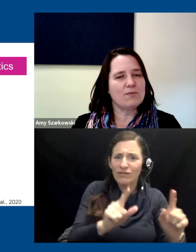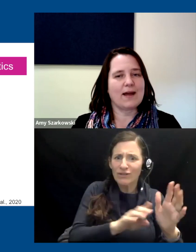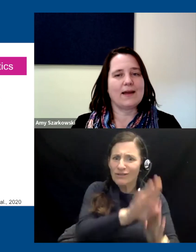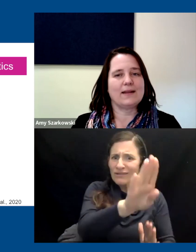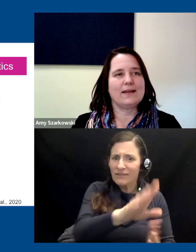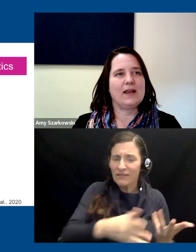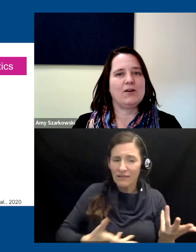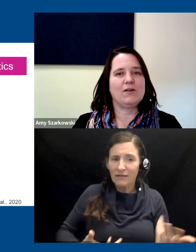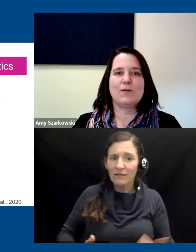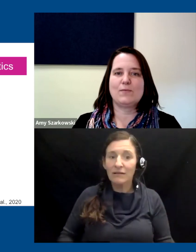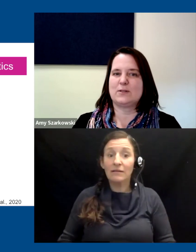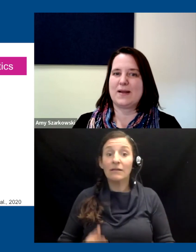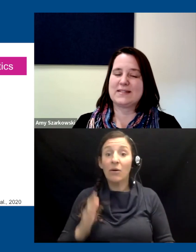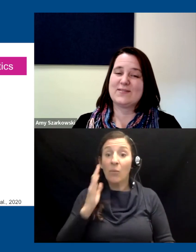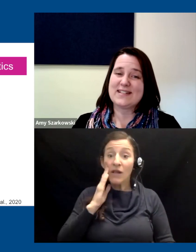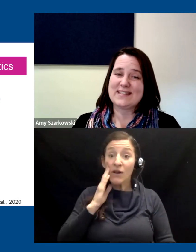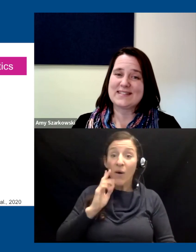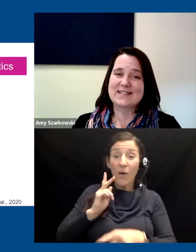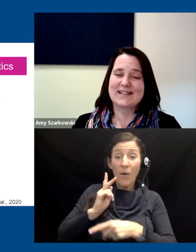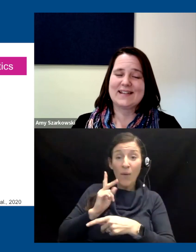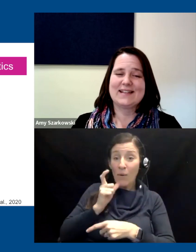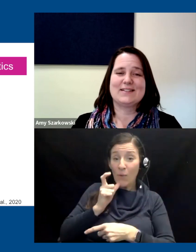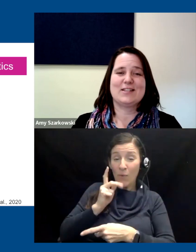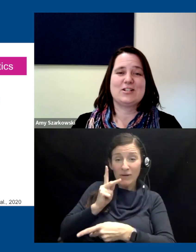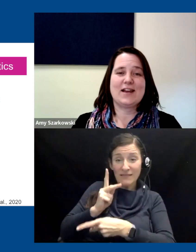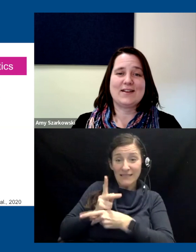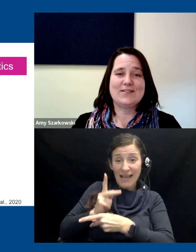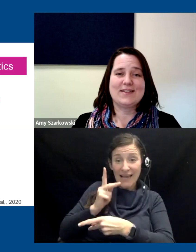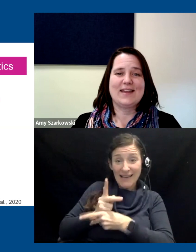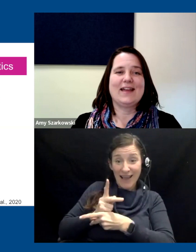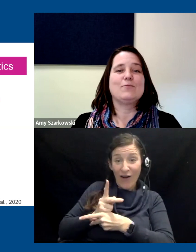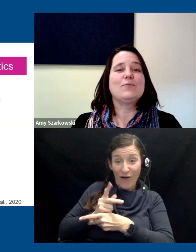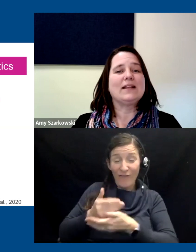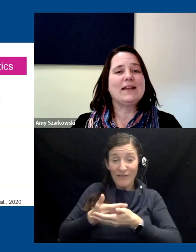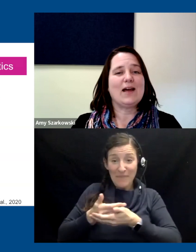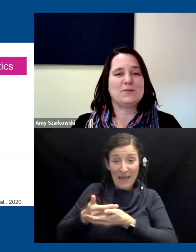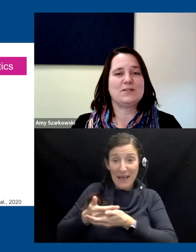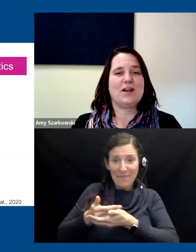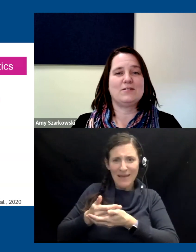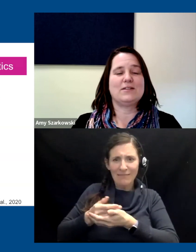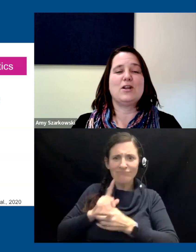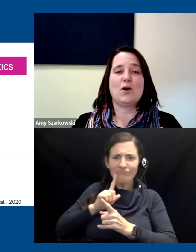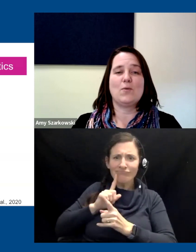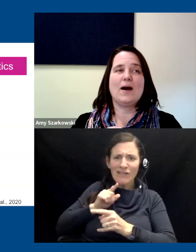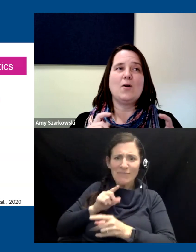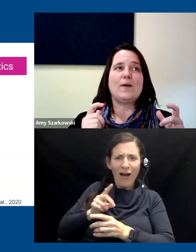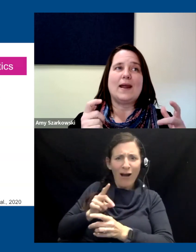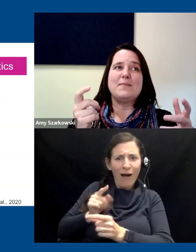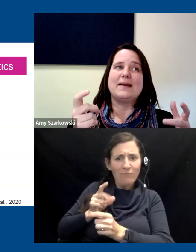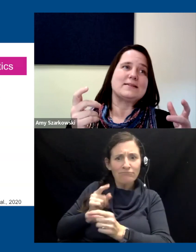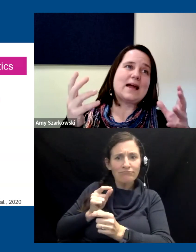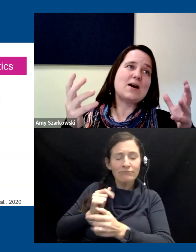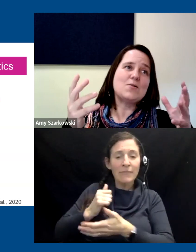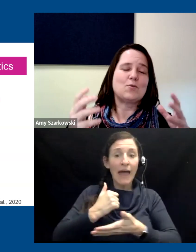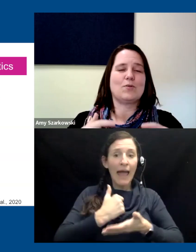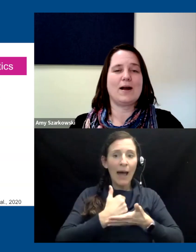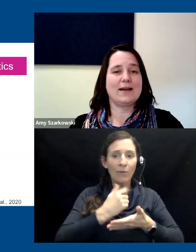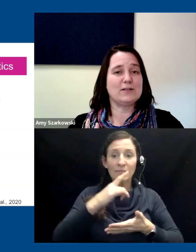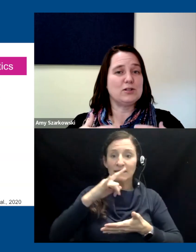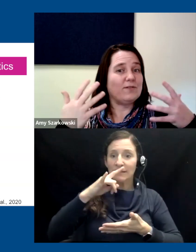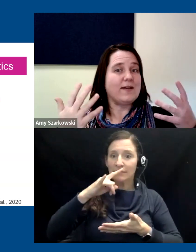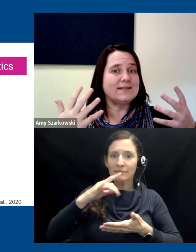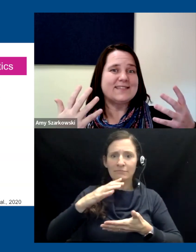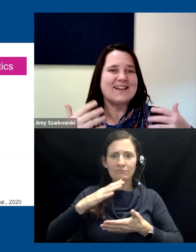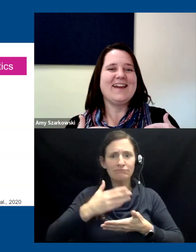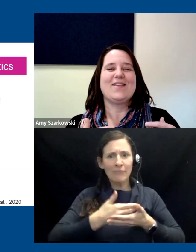We know that caregiver responsiveness to the child really helps a child to know, oh, when I make a sound or